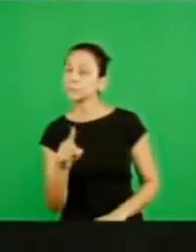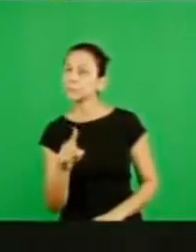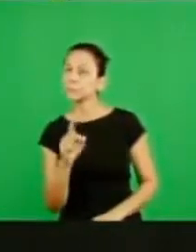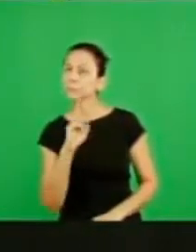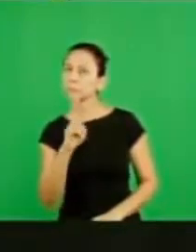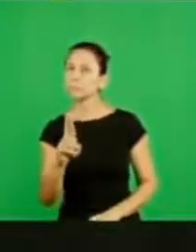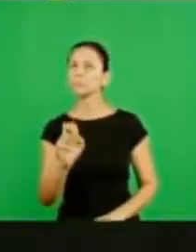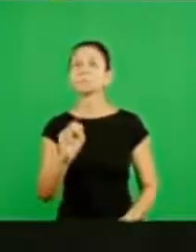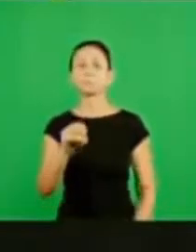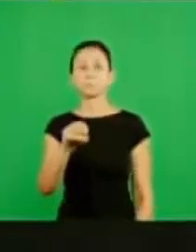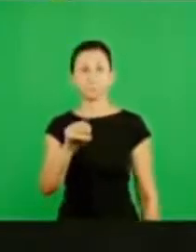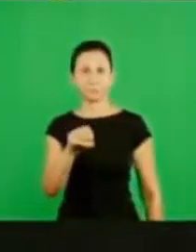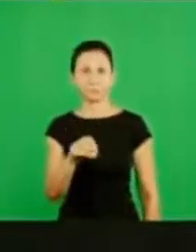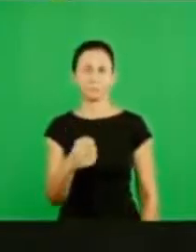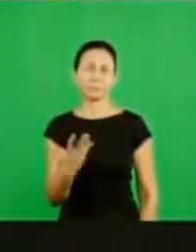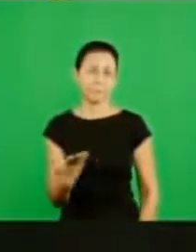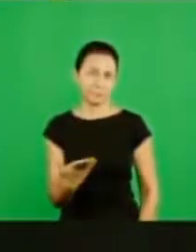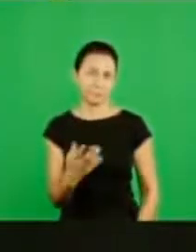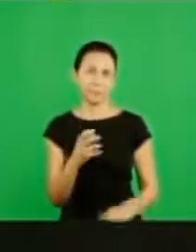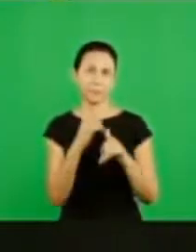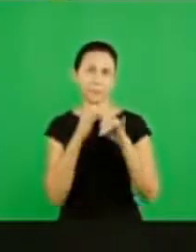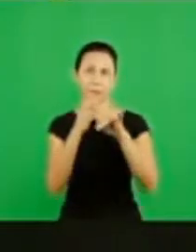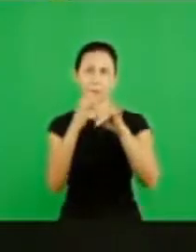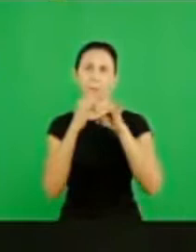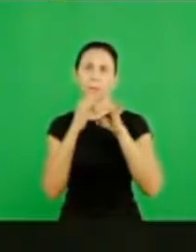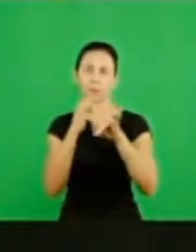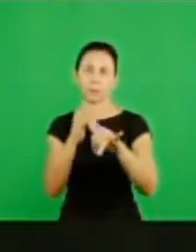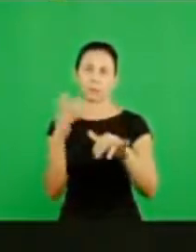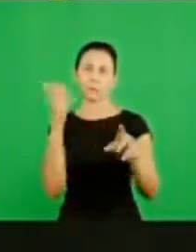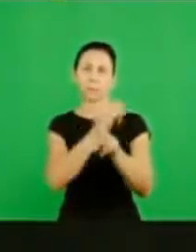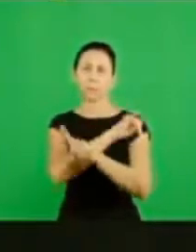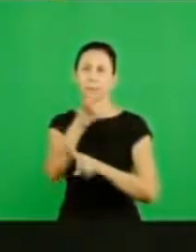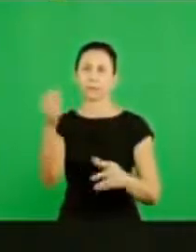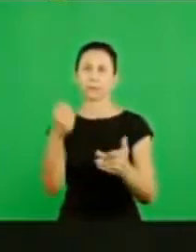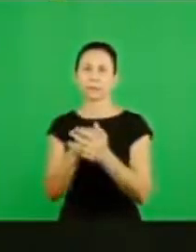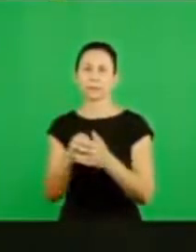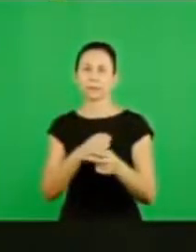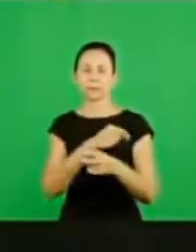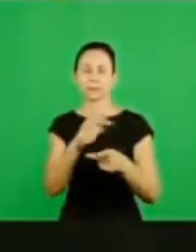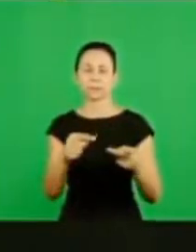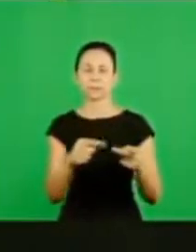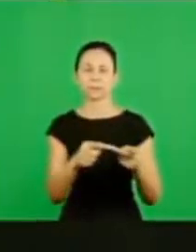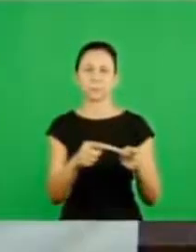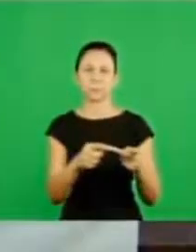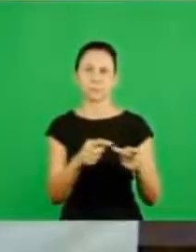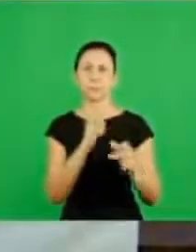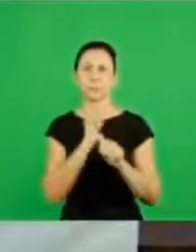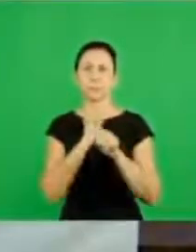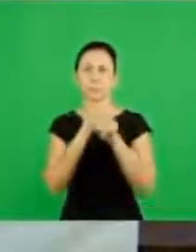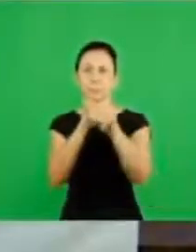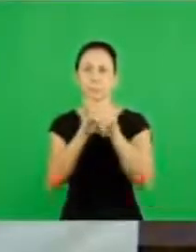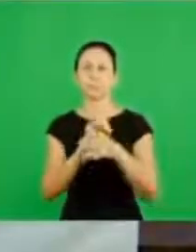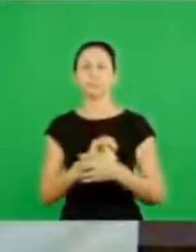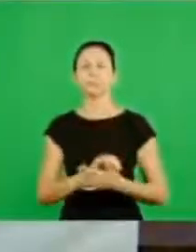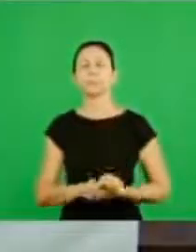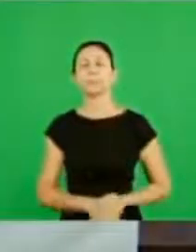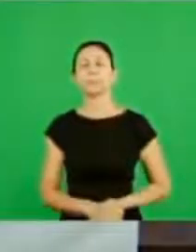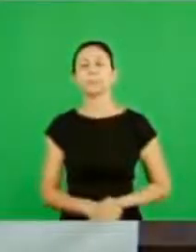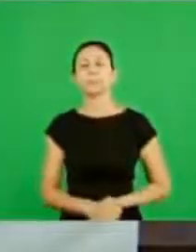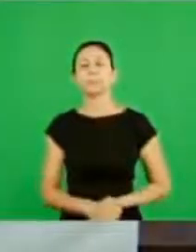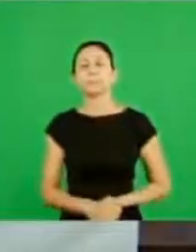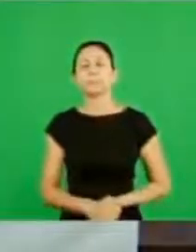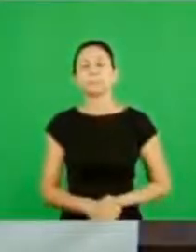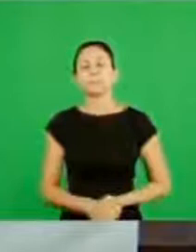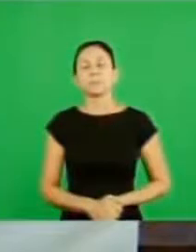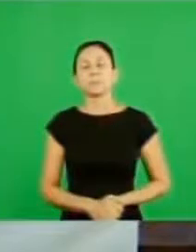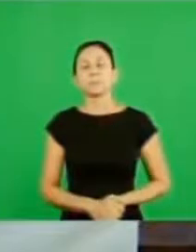up. Has this already happened, yes or no? Yes. This is the sounding of the first trumpet. Let's go to the second